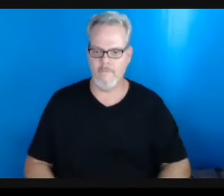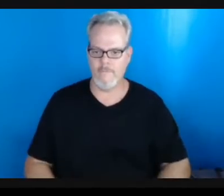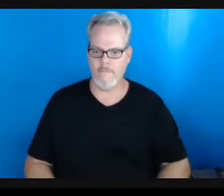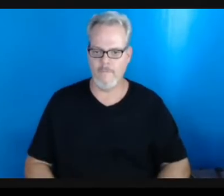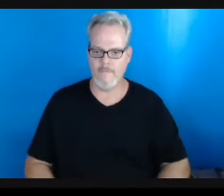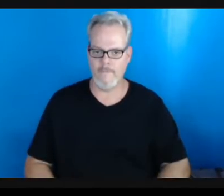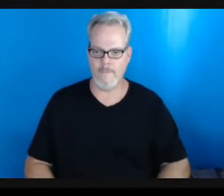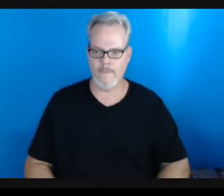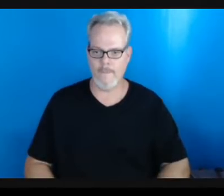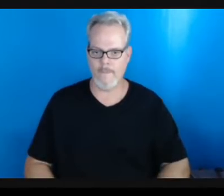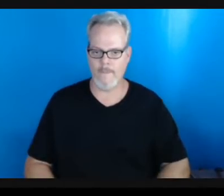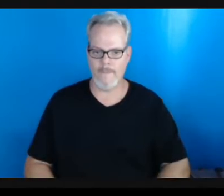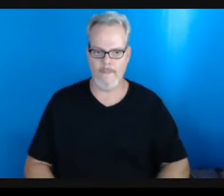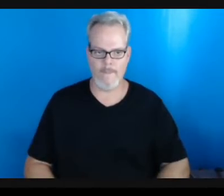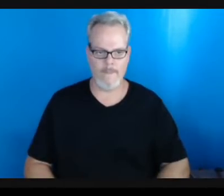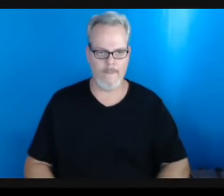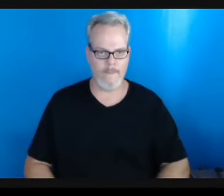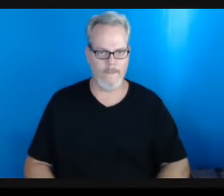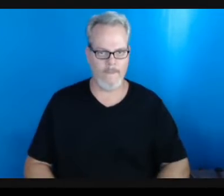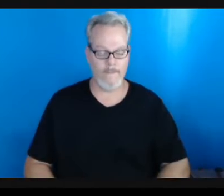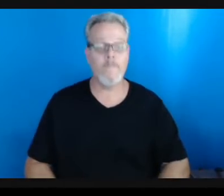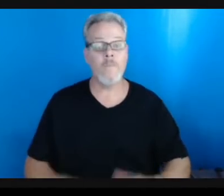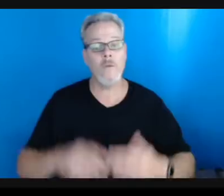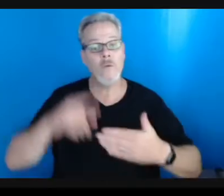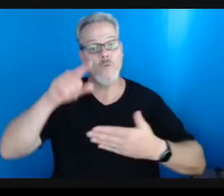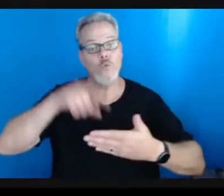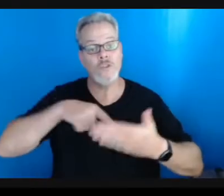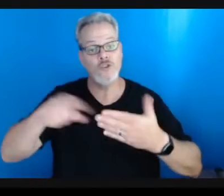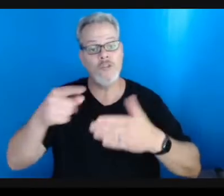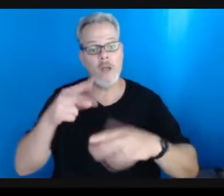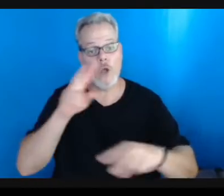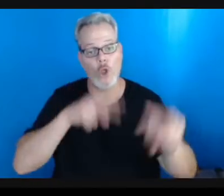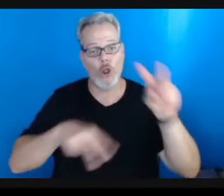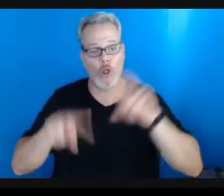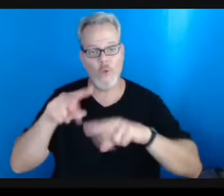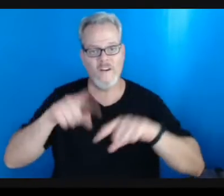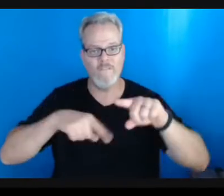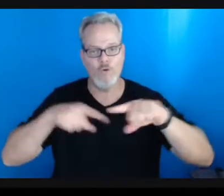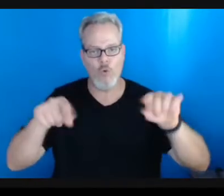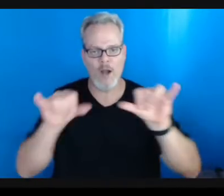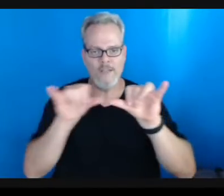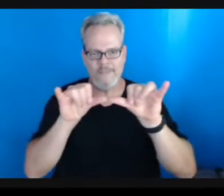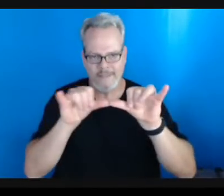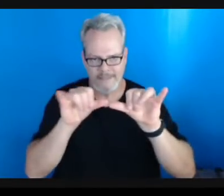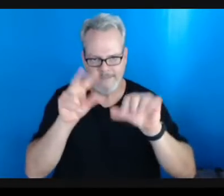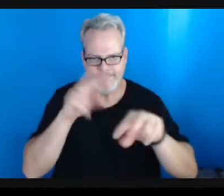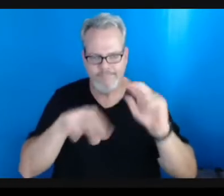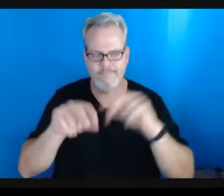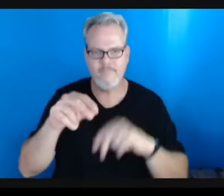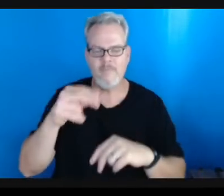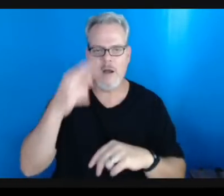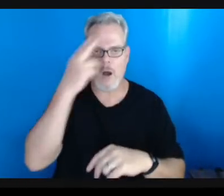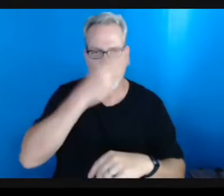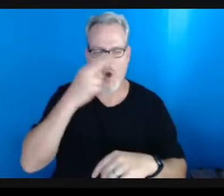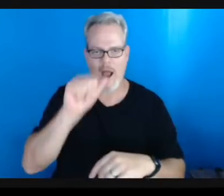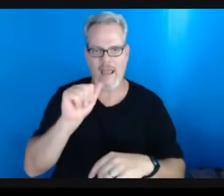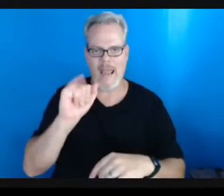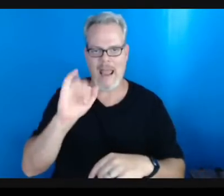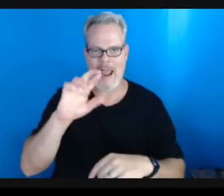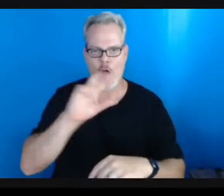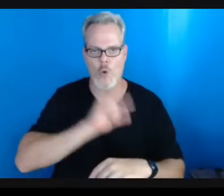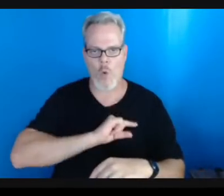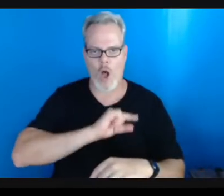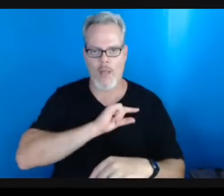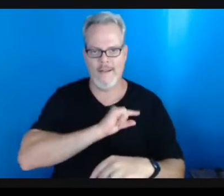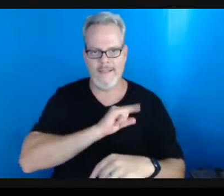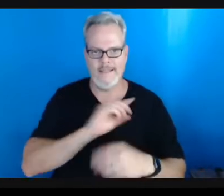So we can check in on our indices. Here's the State of Hawaii Air Quality Data website, and it